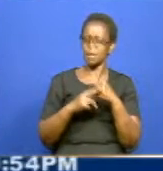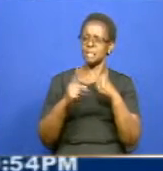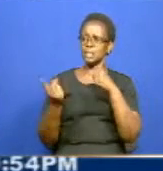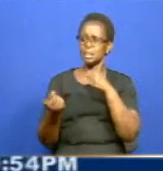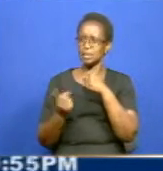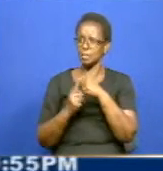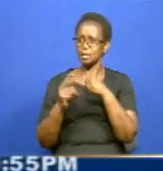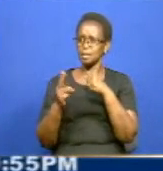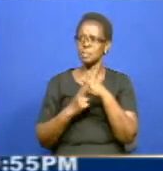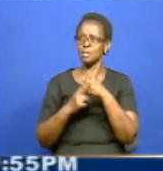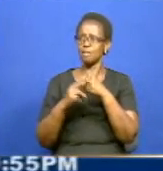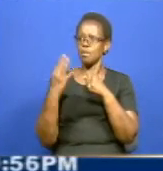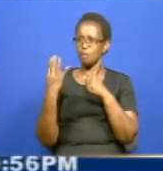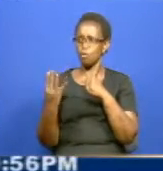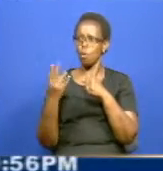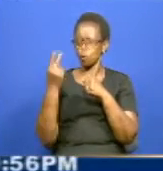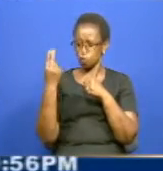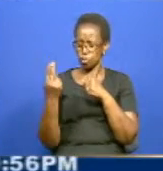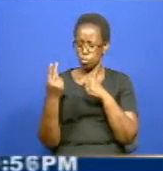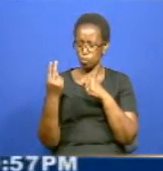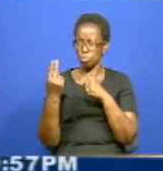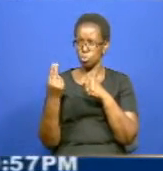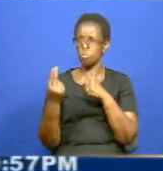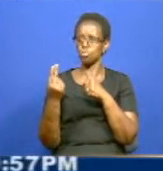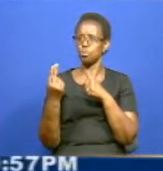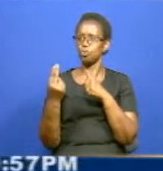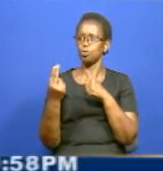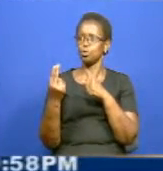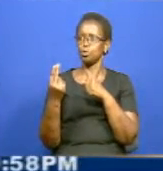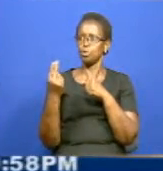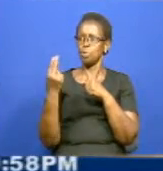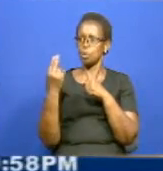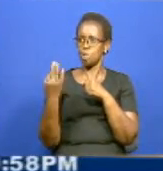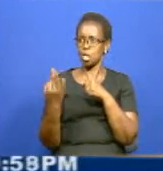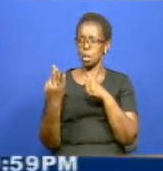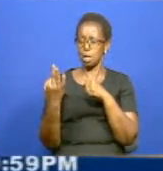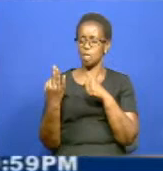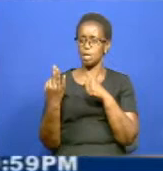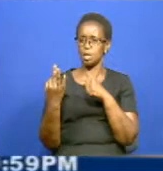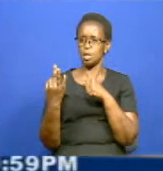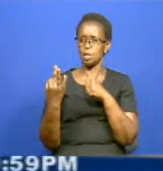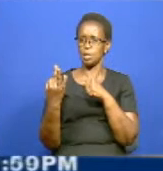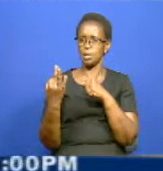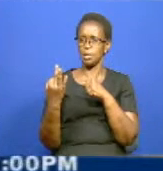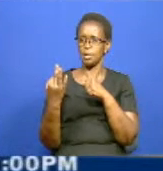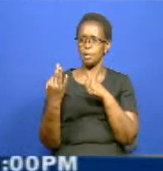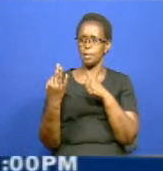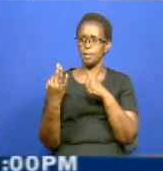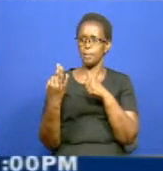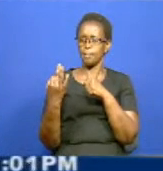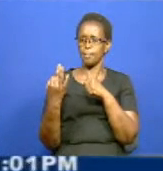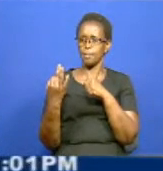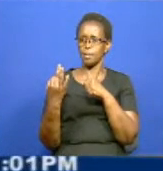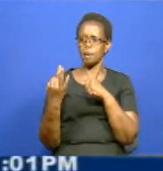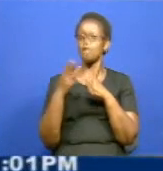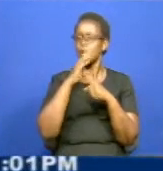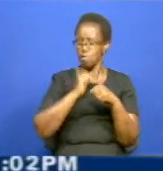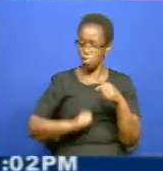is it 7, 4, 2, 3, the old